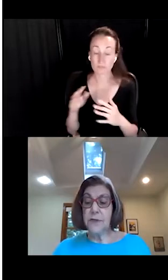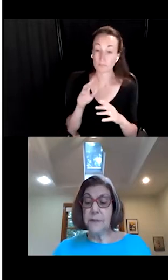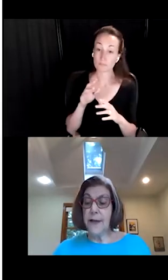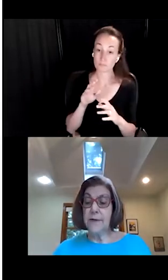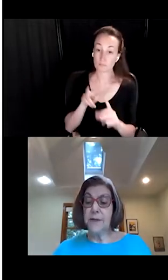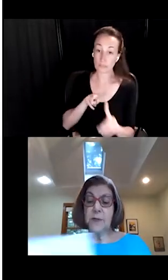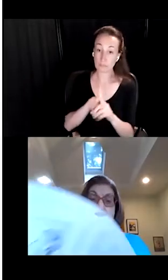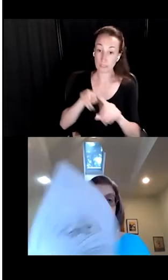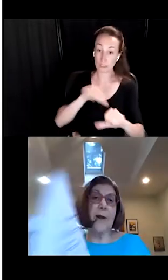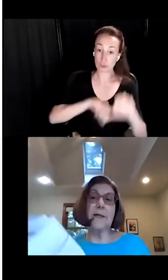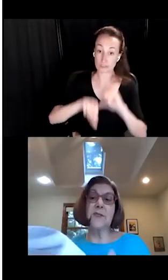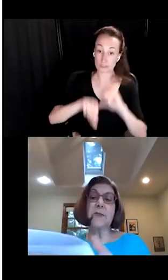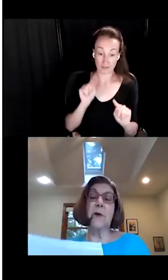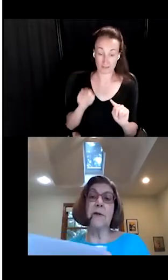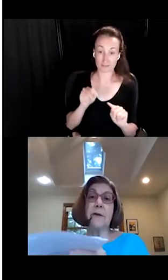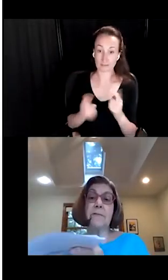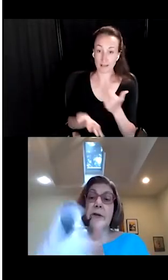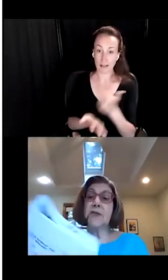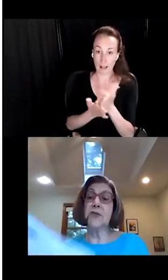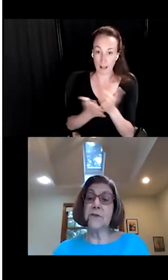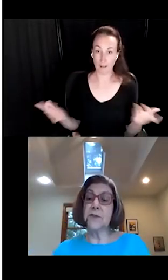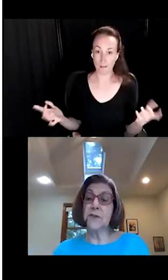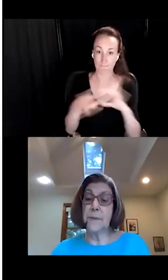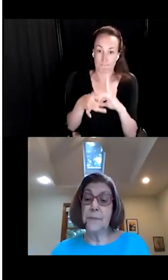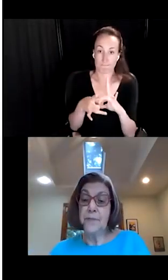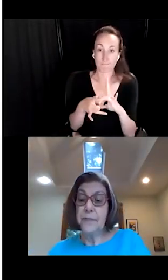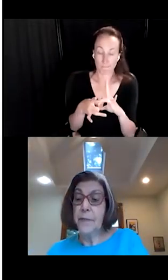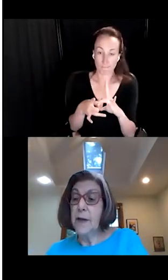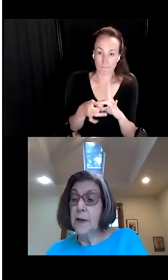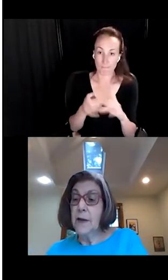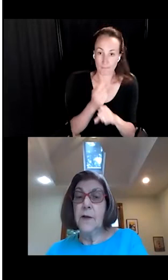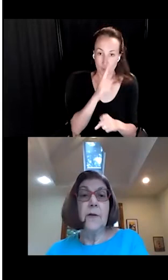help to make evidence-based practices part of everyday services.